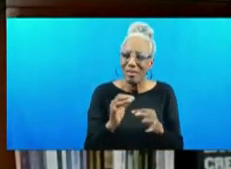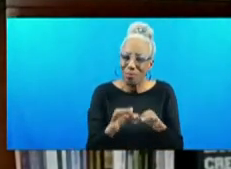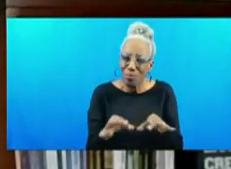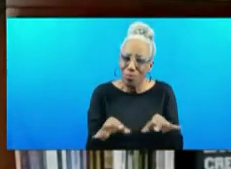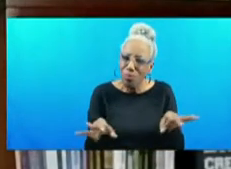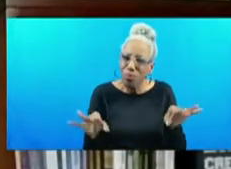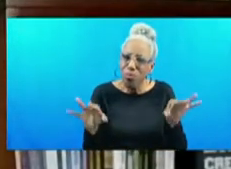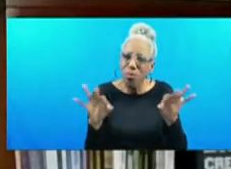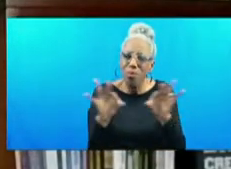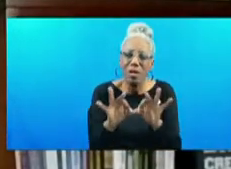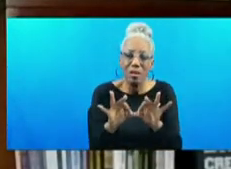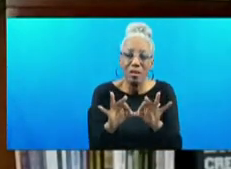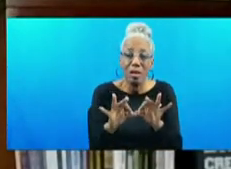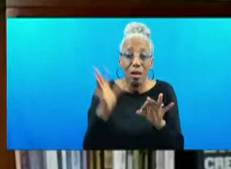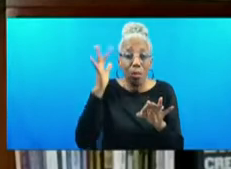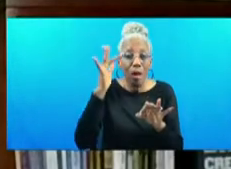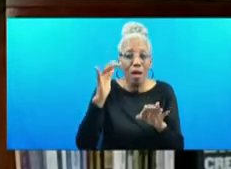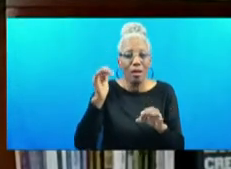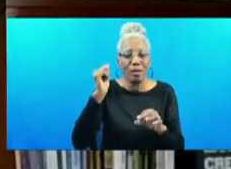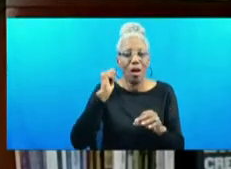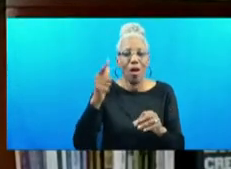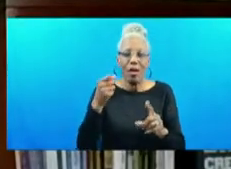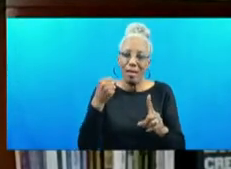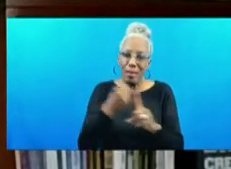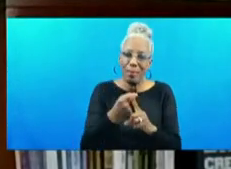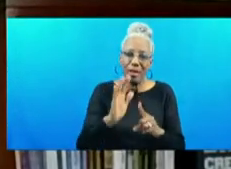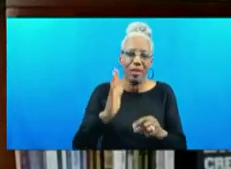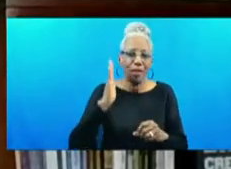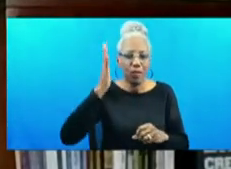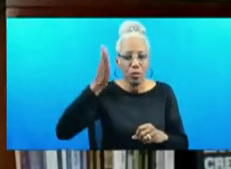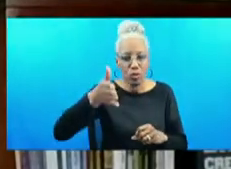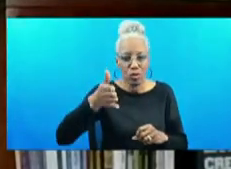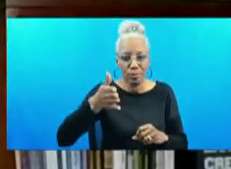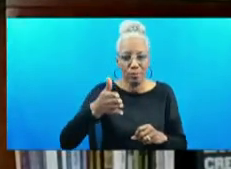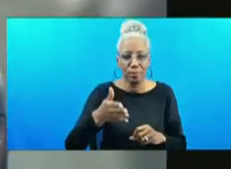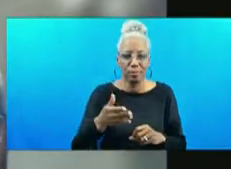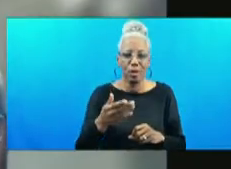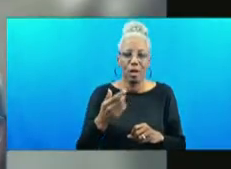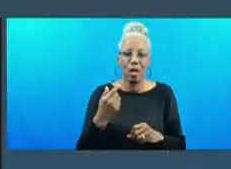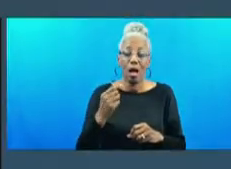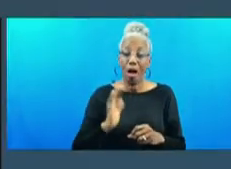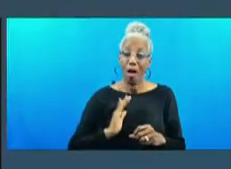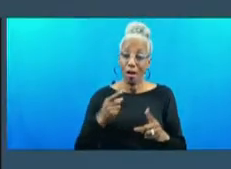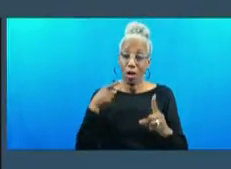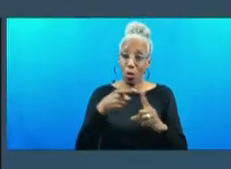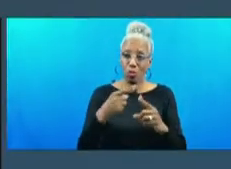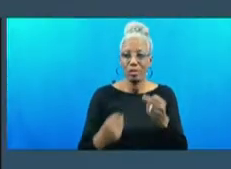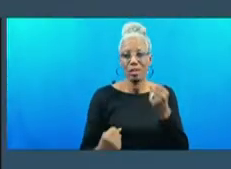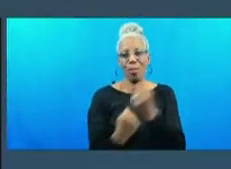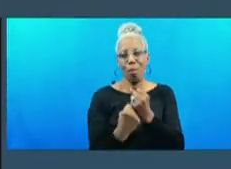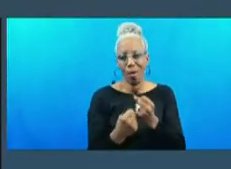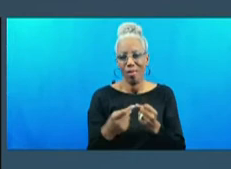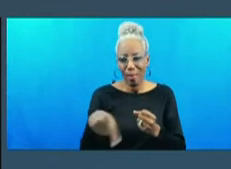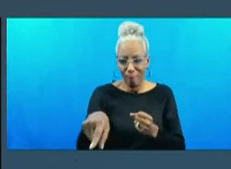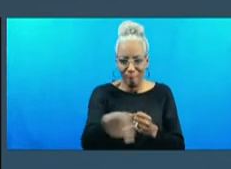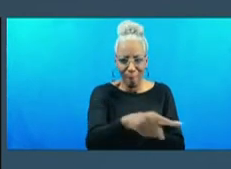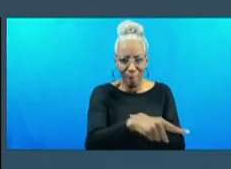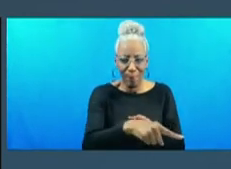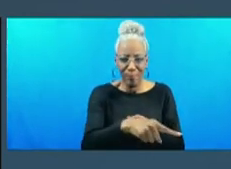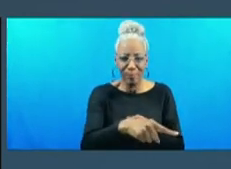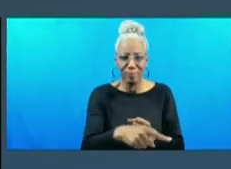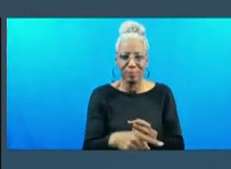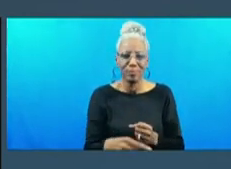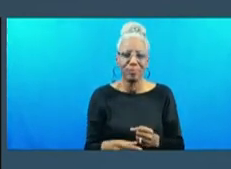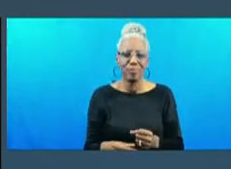to the future that they are establishing for themselves. And we want to support them in that. So I say that today, starting out with a promise and a